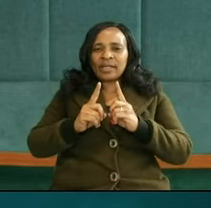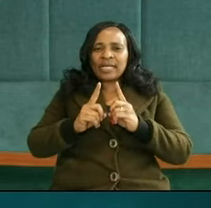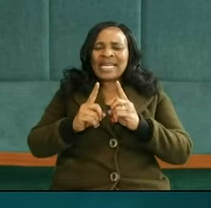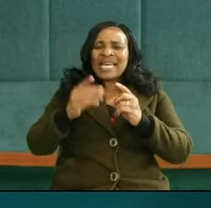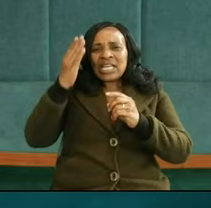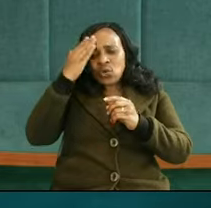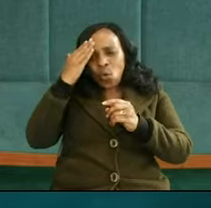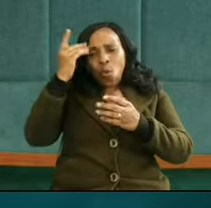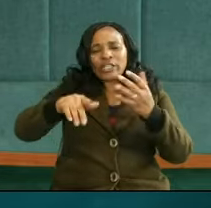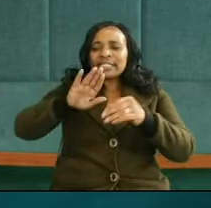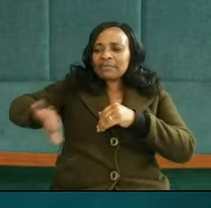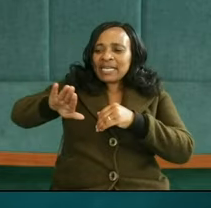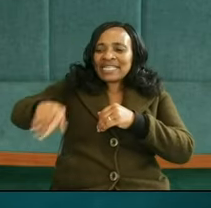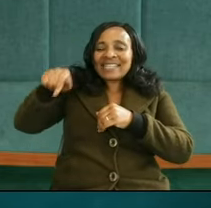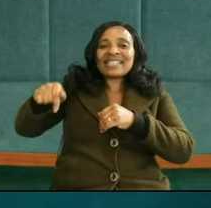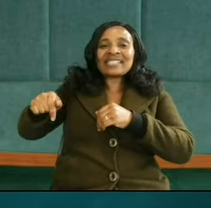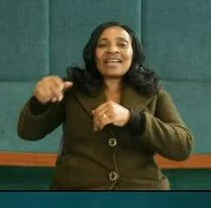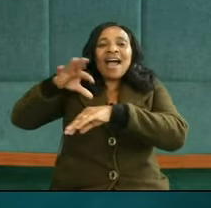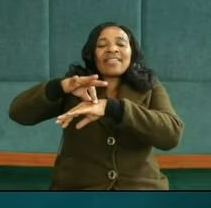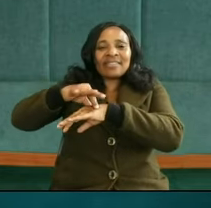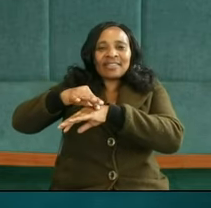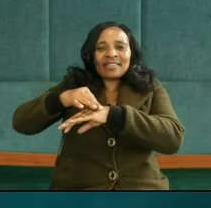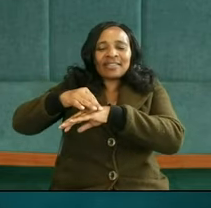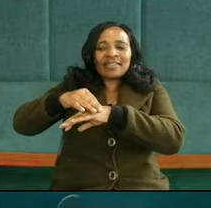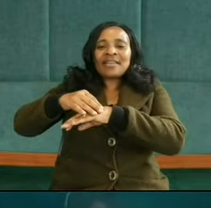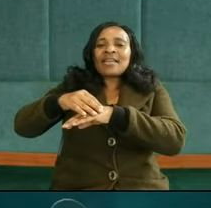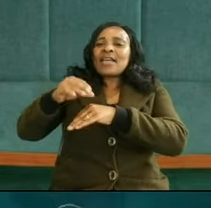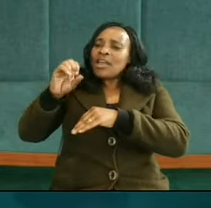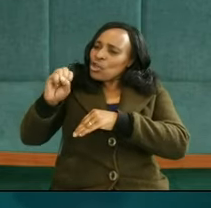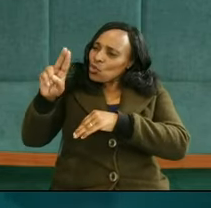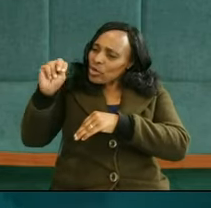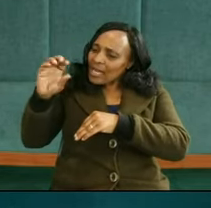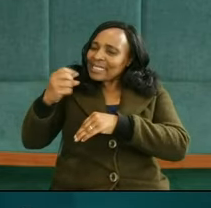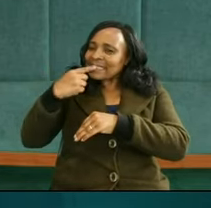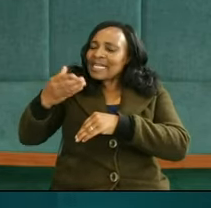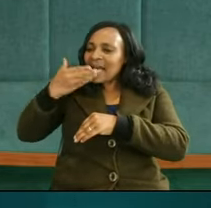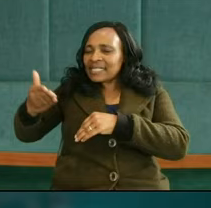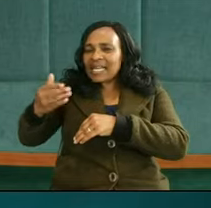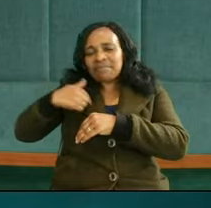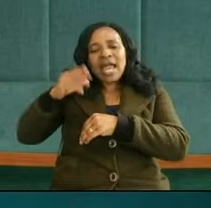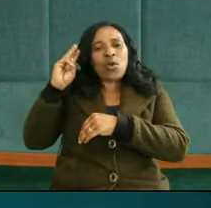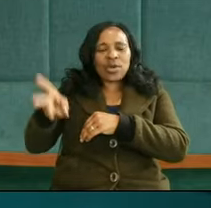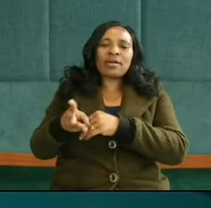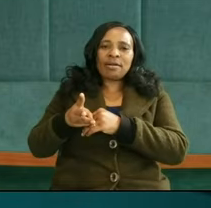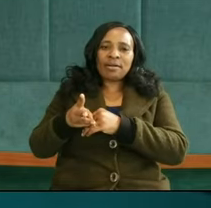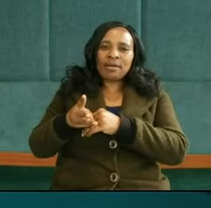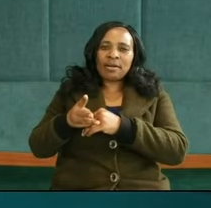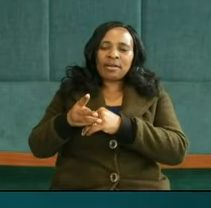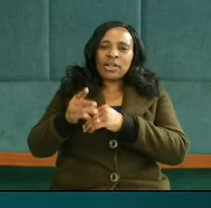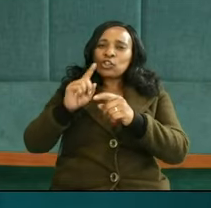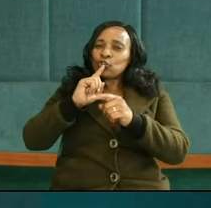The Ethiopian eunuch says, I believe. Who will say together with me that the plan of God of